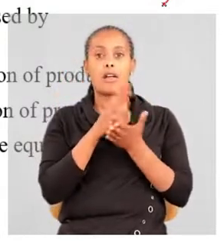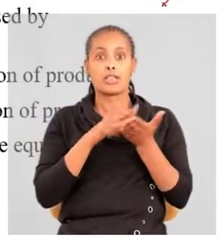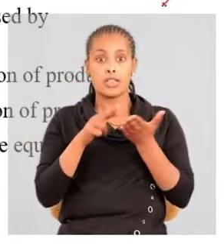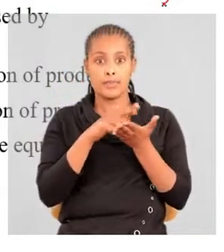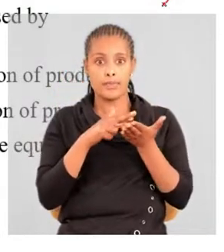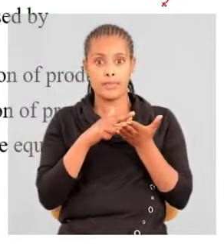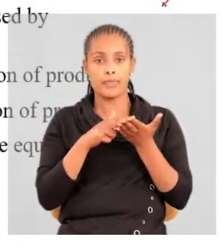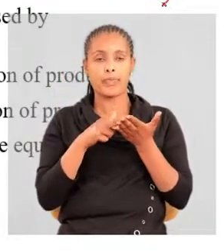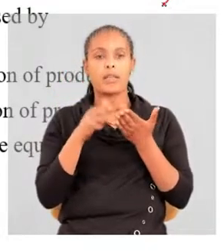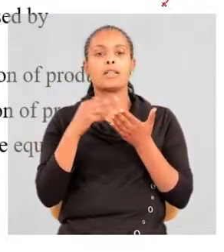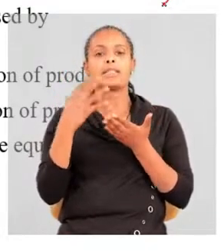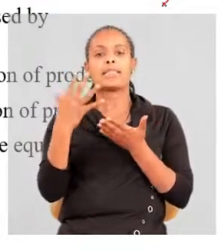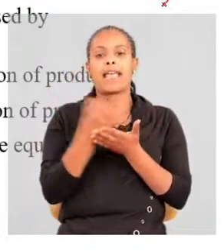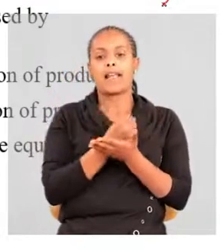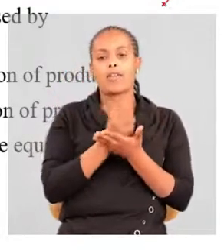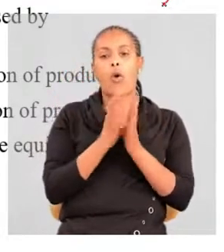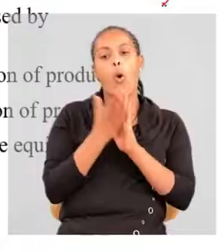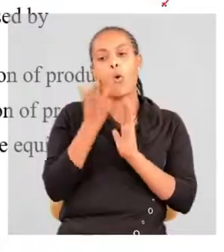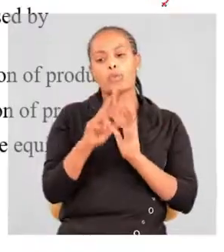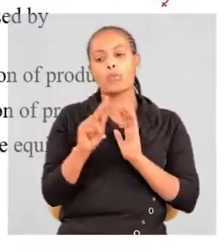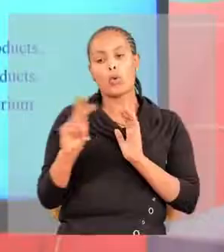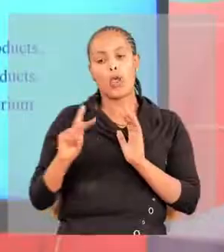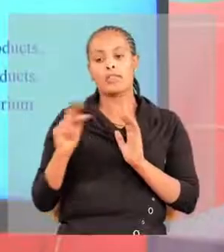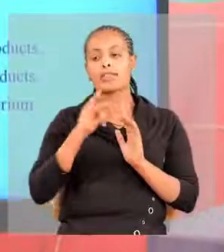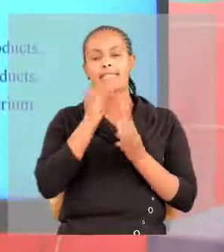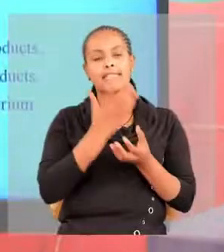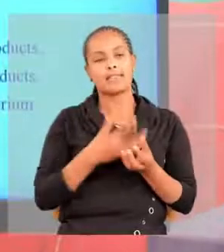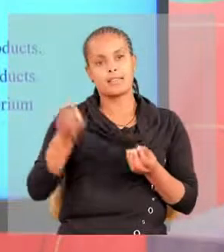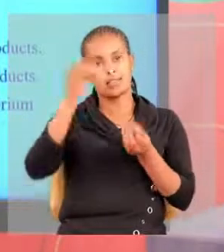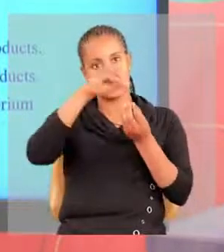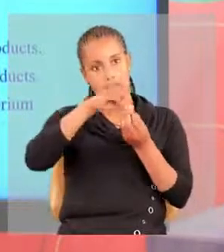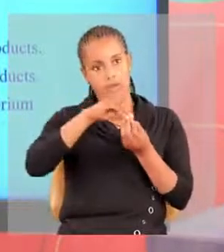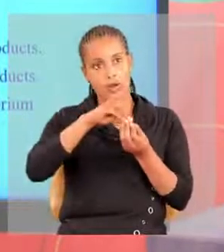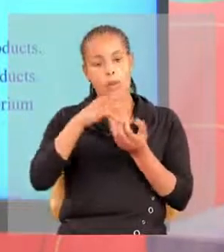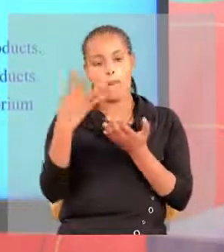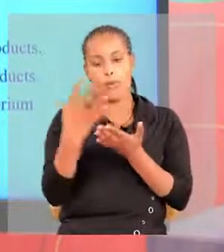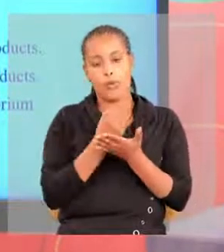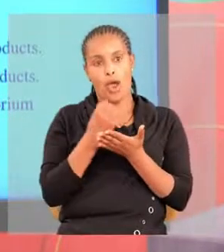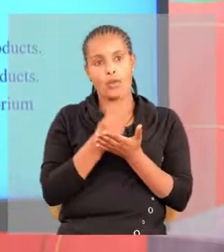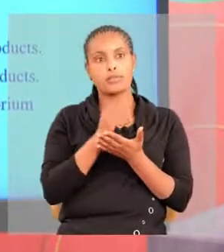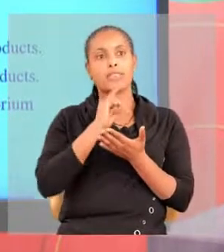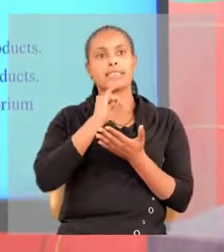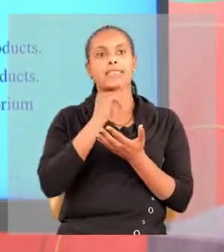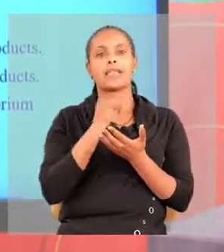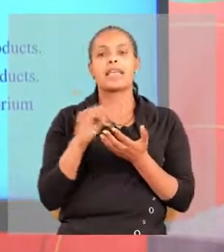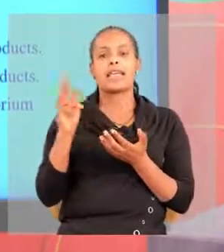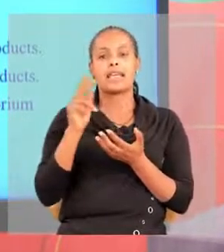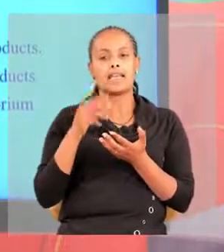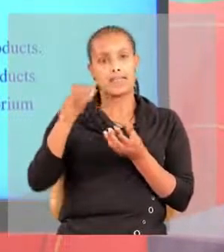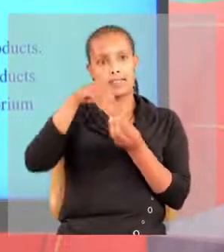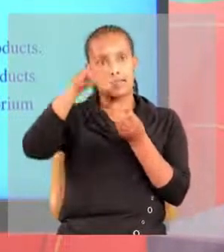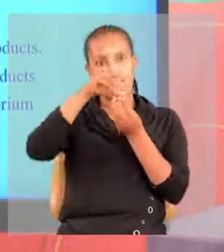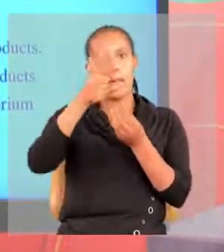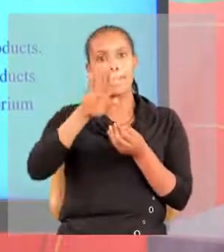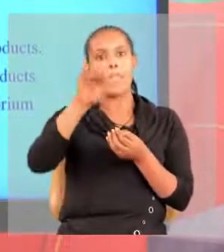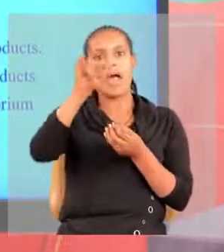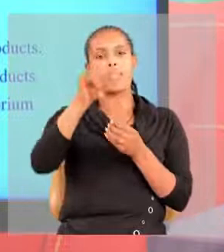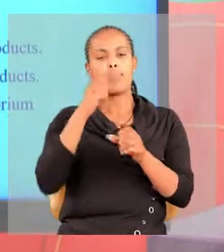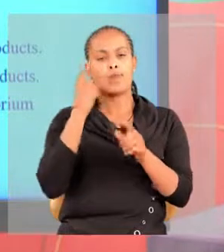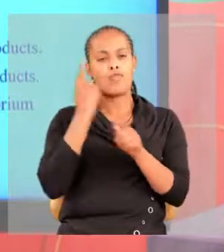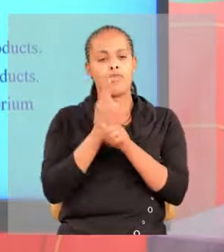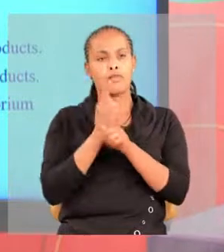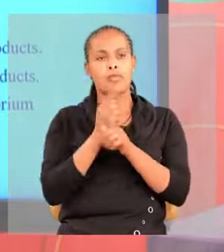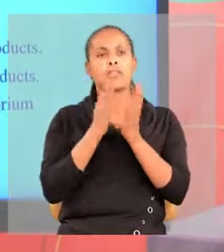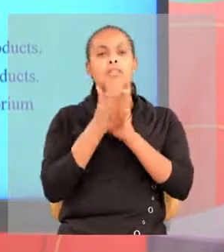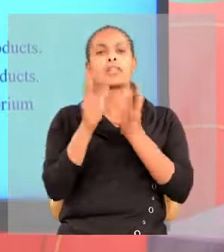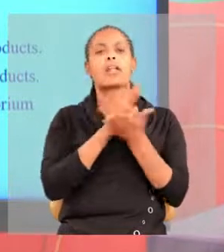reactions, the yield of products is increased. The yield of product is increased by performing the